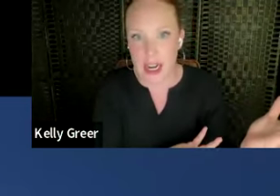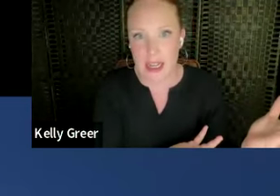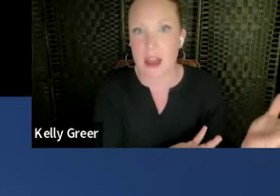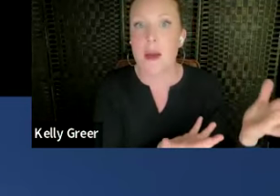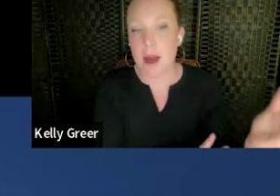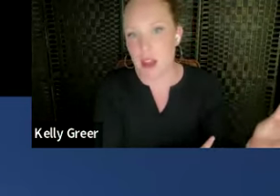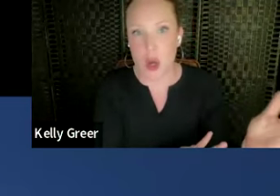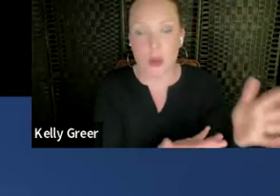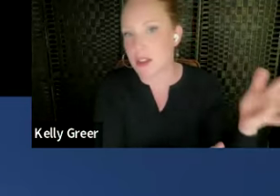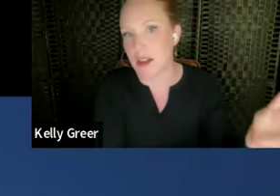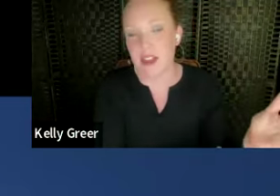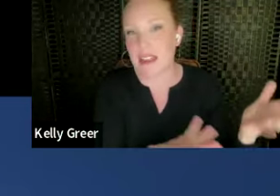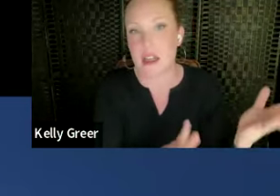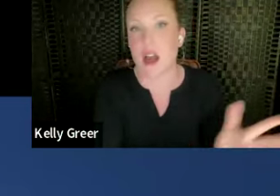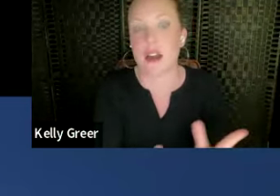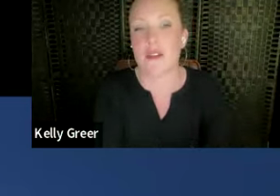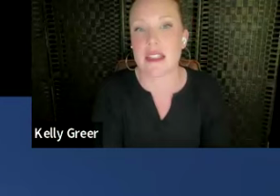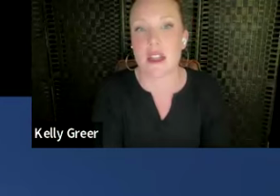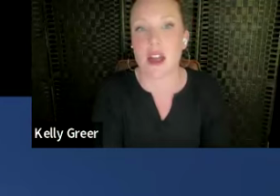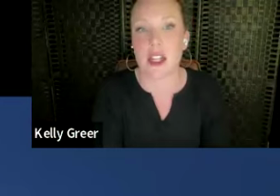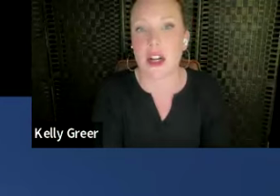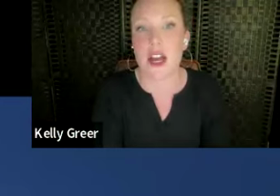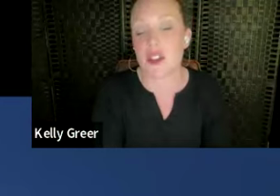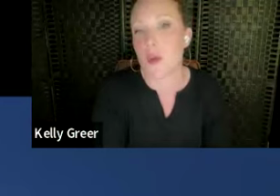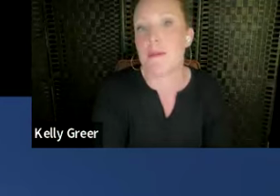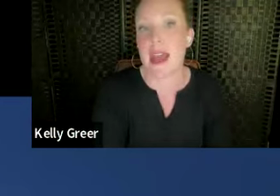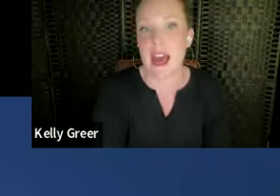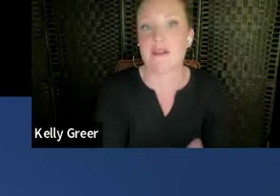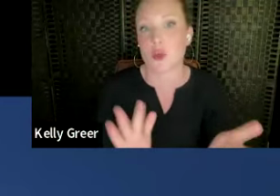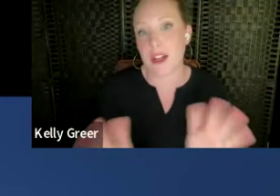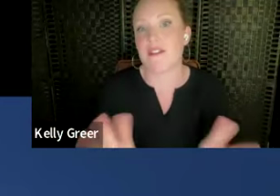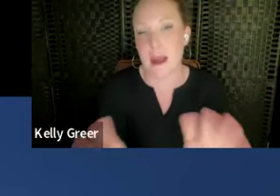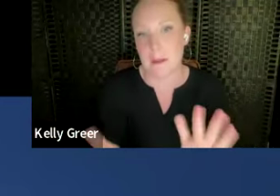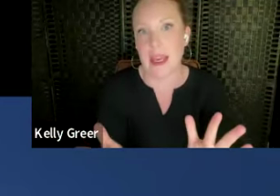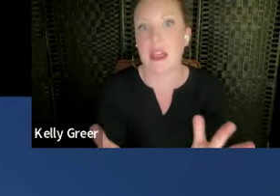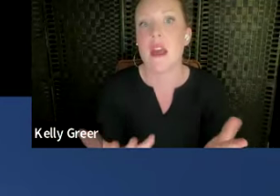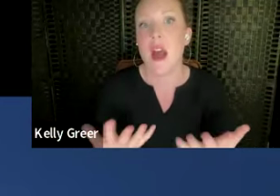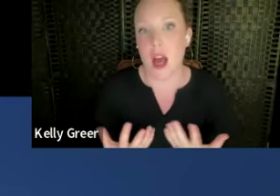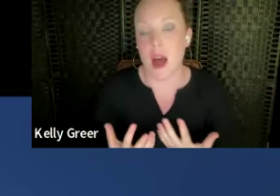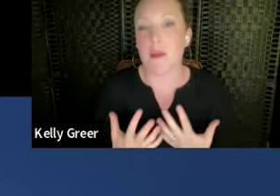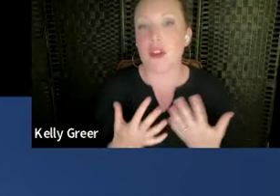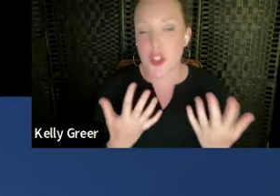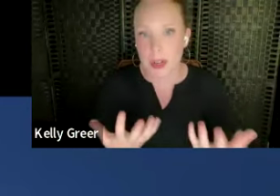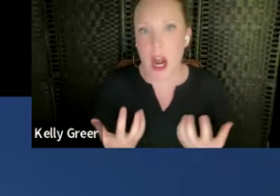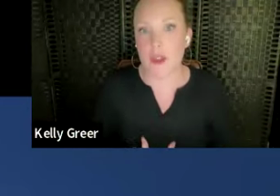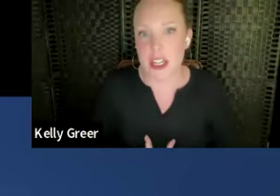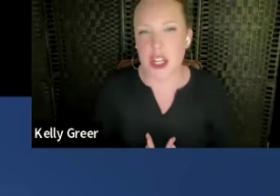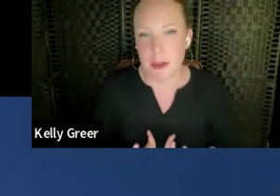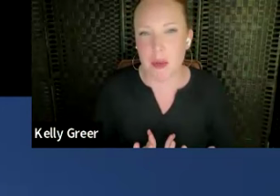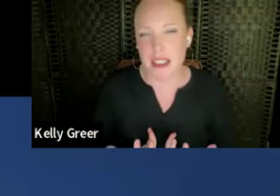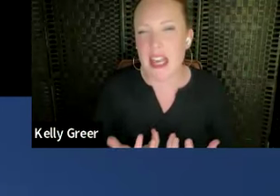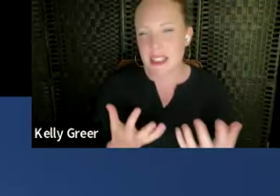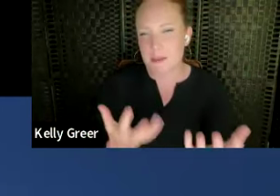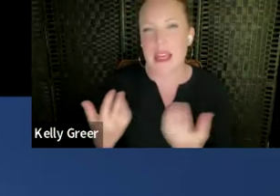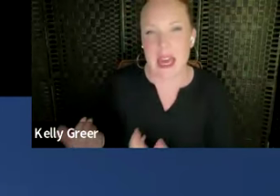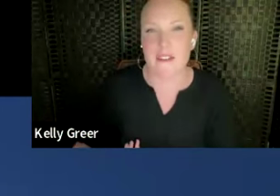originally created by the host if that's not clear enough. So we may have to revamp it during our